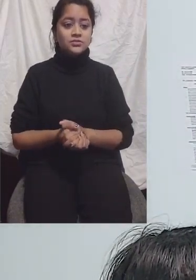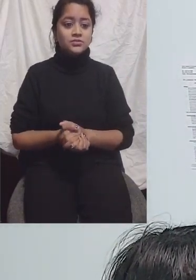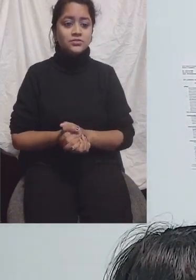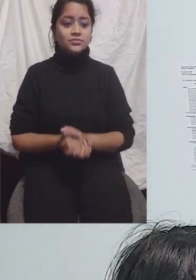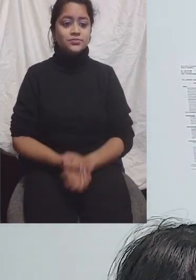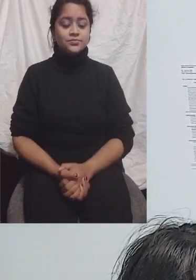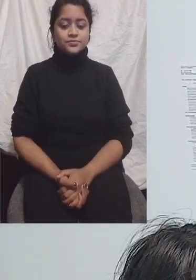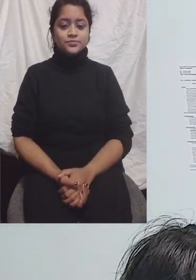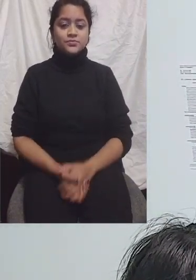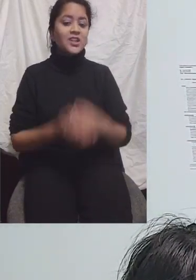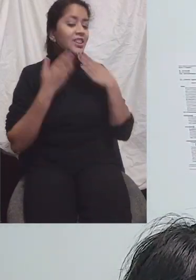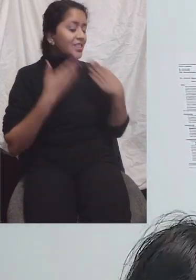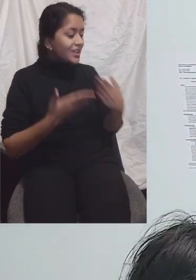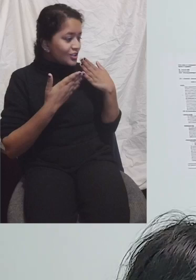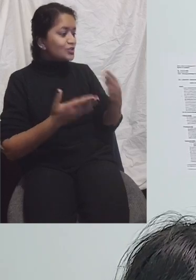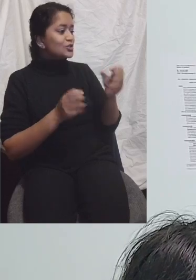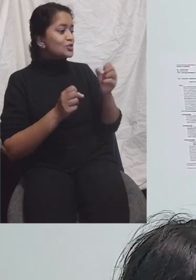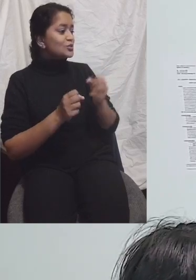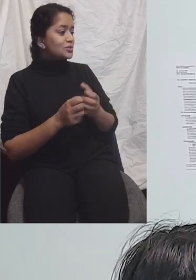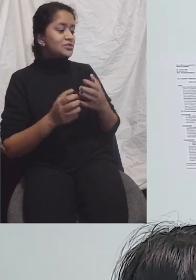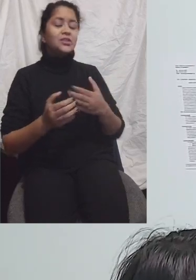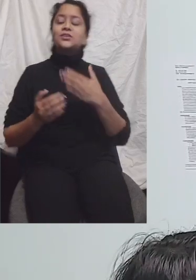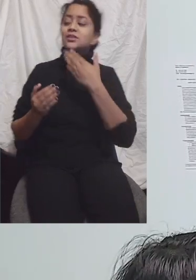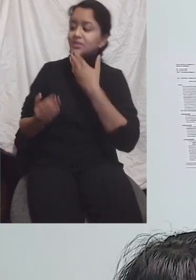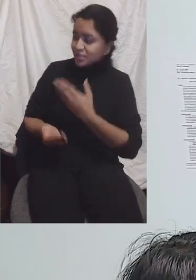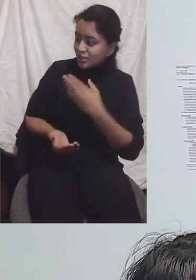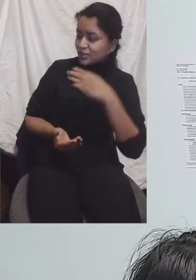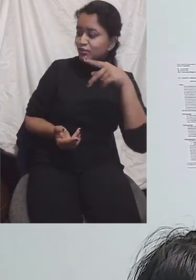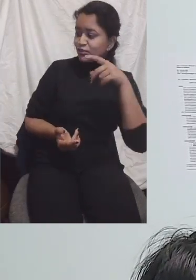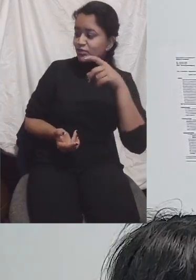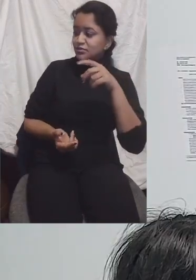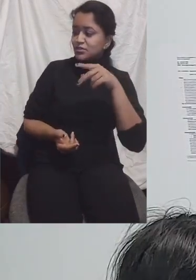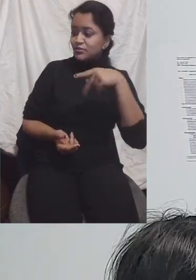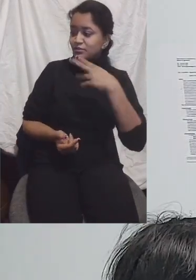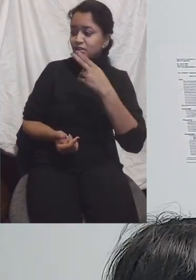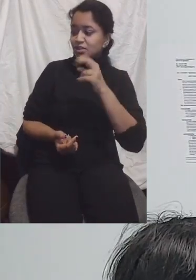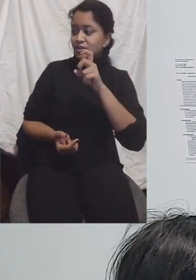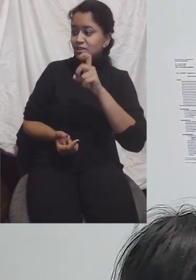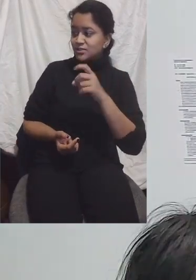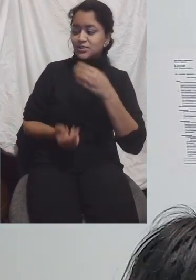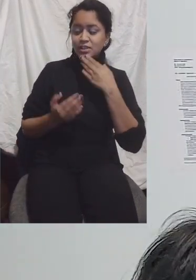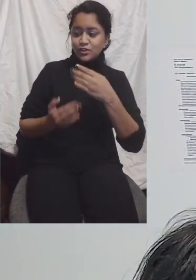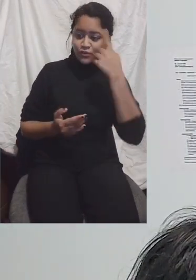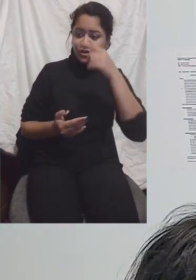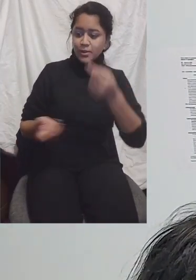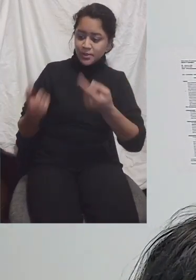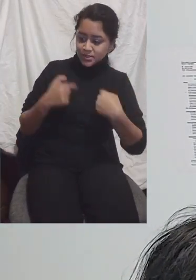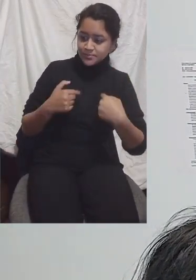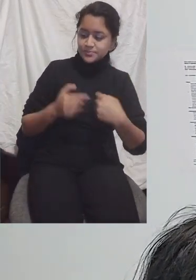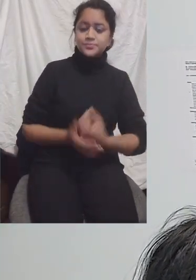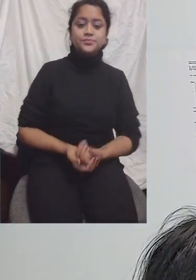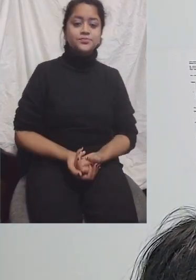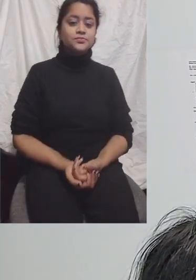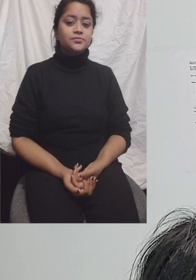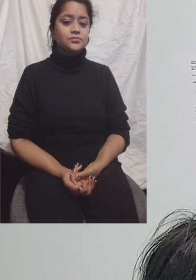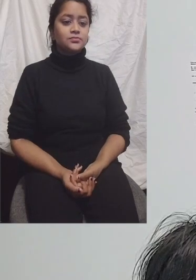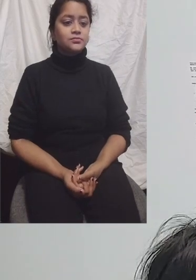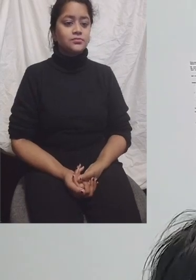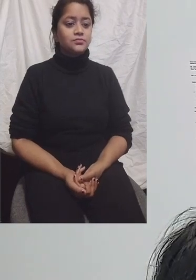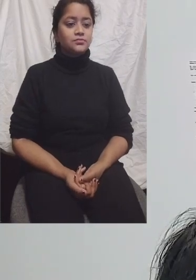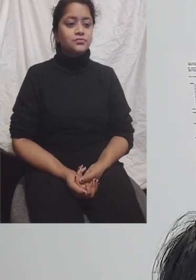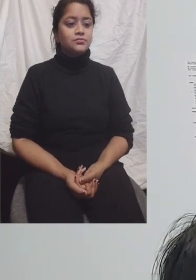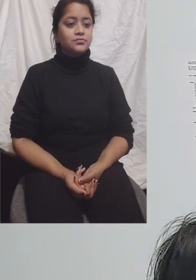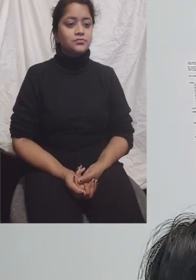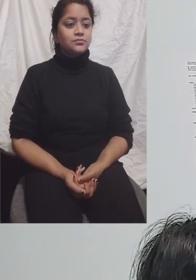love them, and you're going to do what's best for them. Oh, high five. Thank you so much.